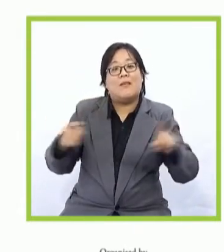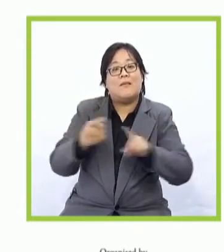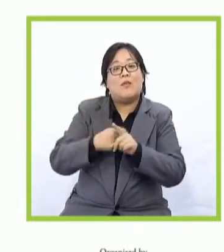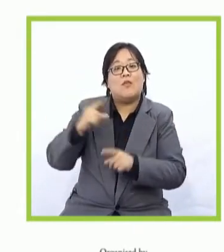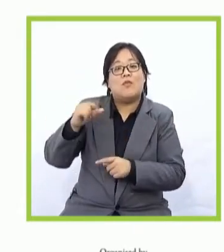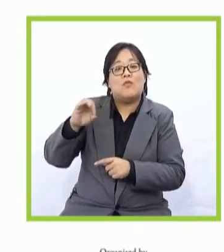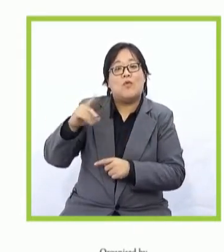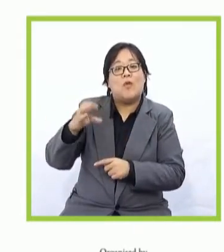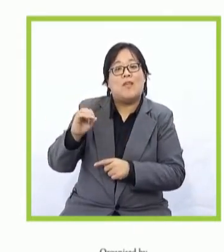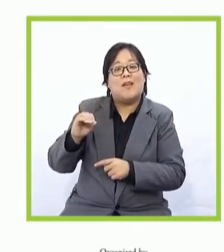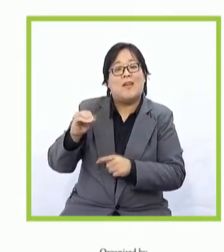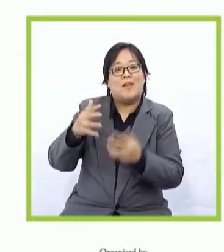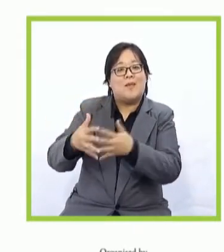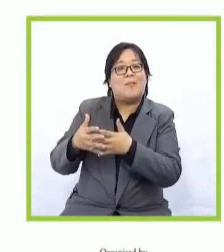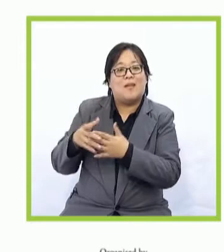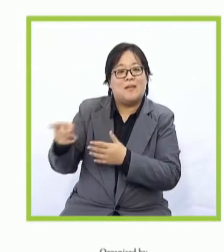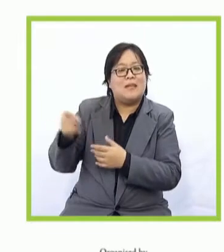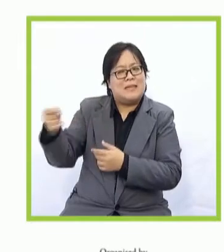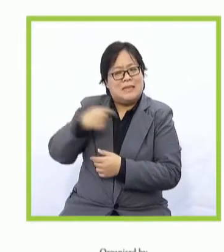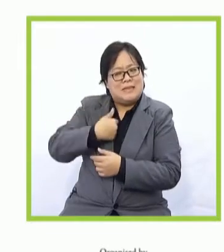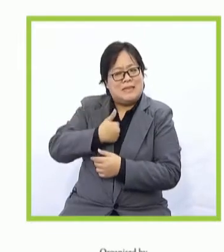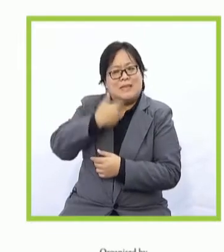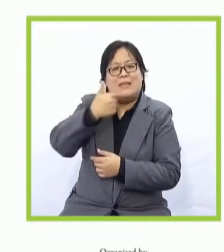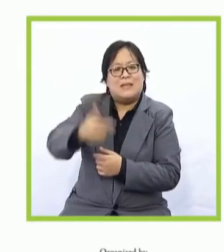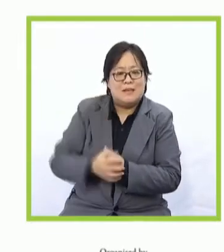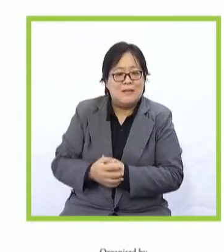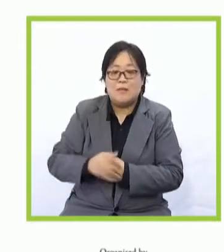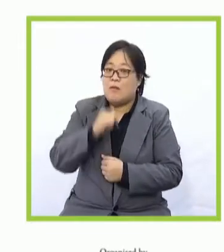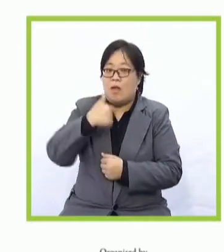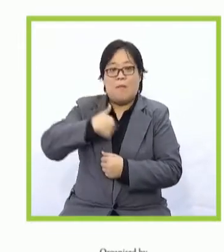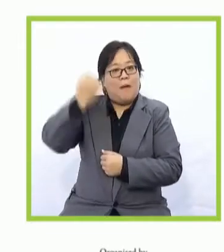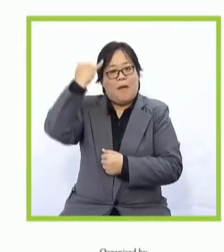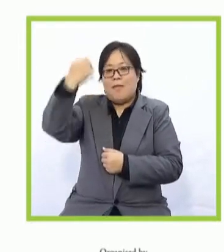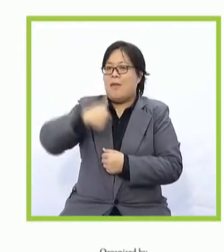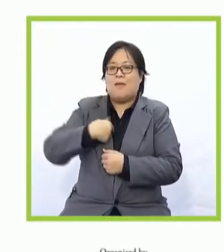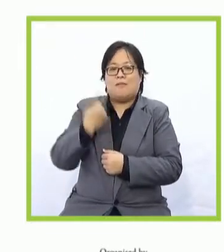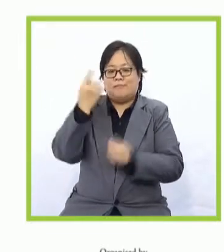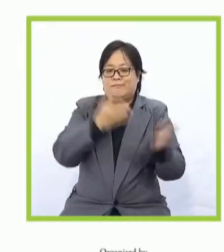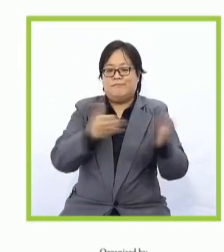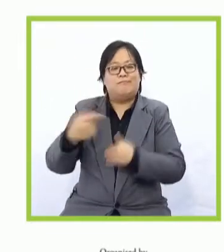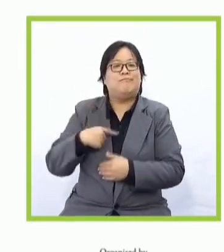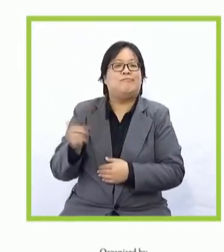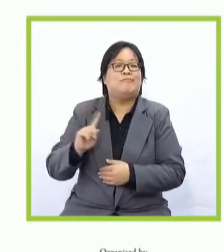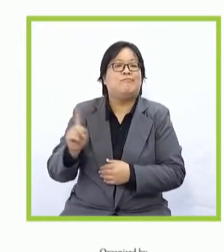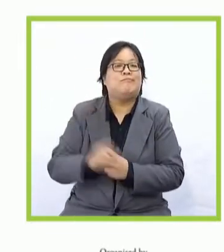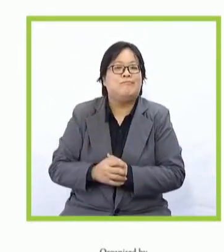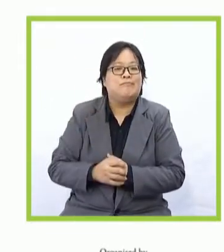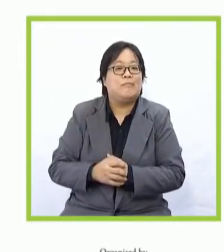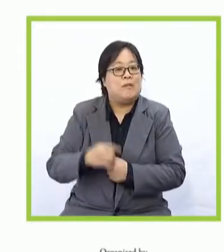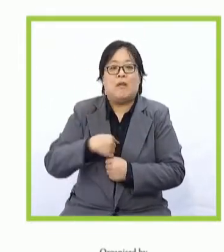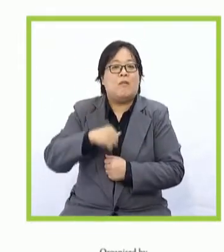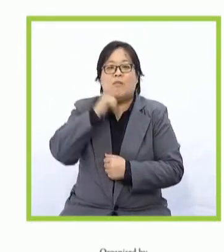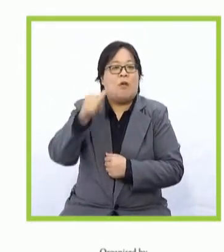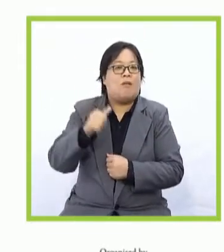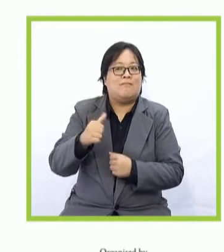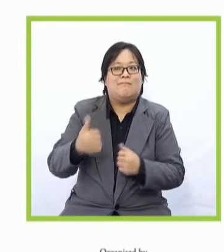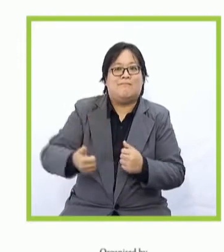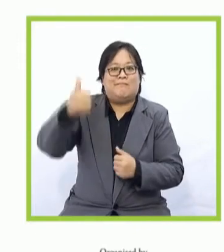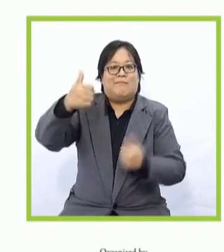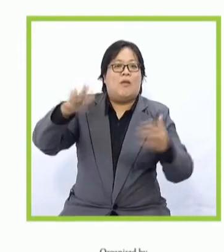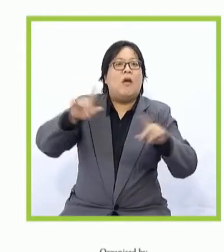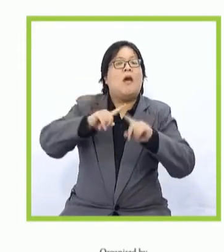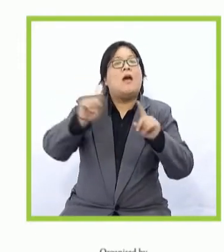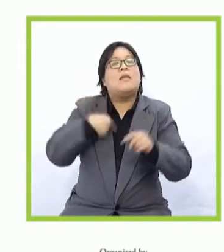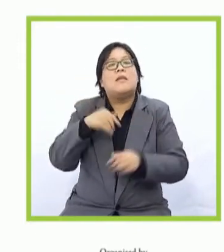from a different state, he himself said, it wasn't my idea, I'm not the organizer, I didn't initiate it, I'm not running it. I was merely